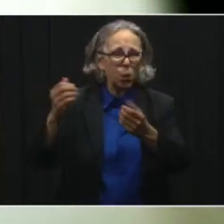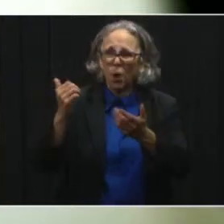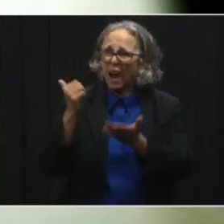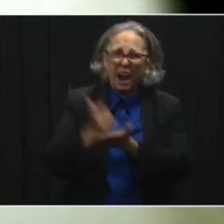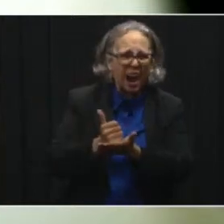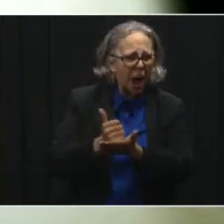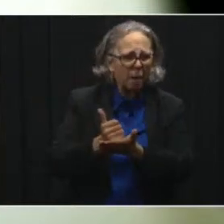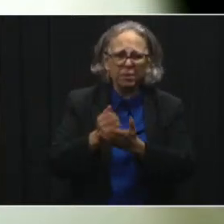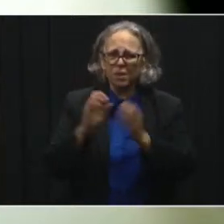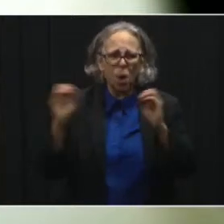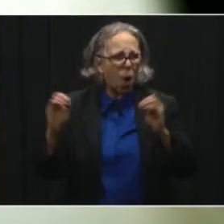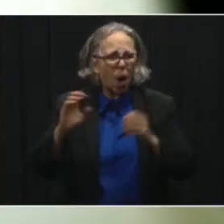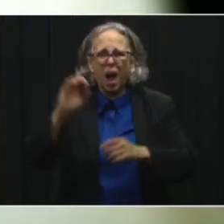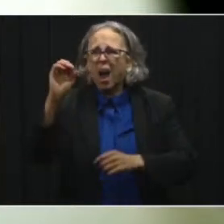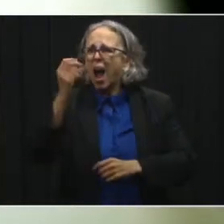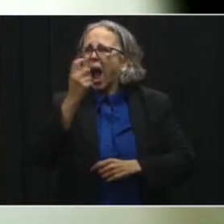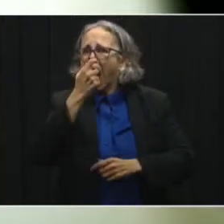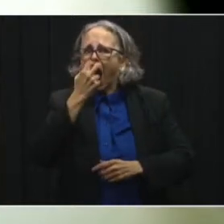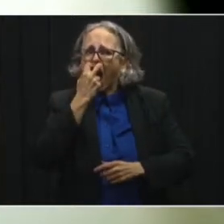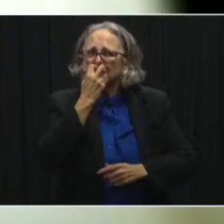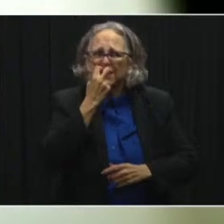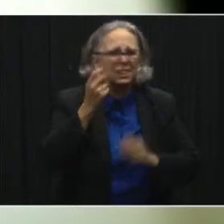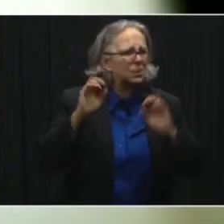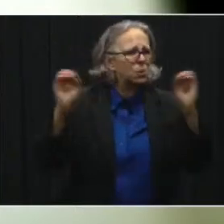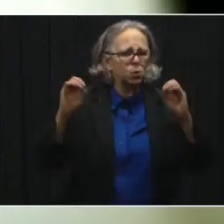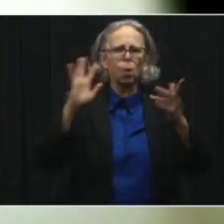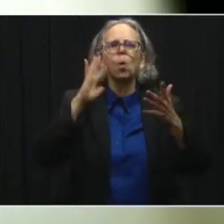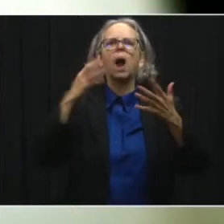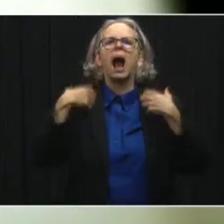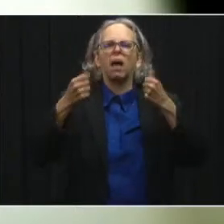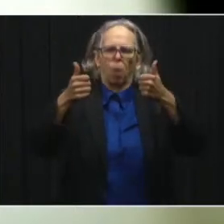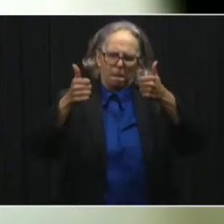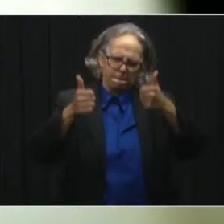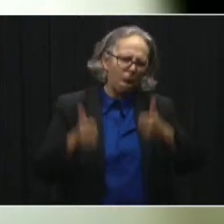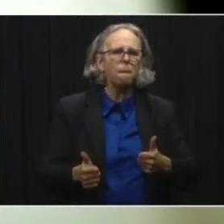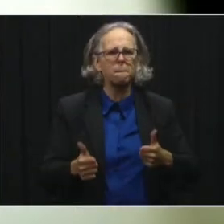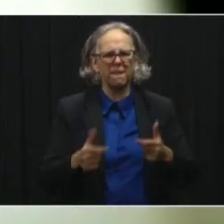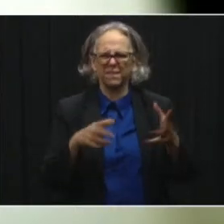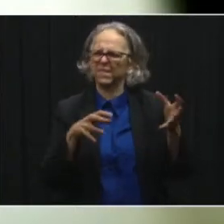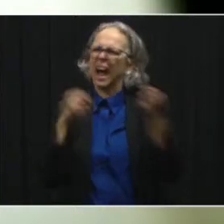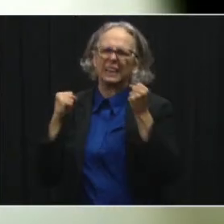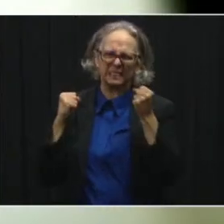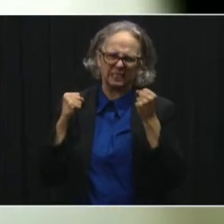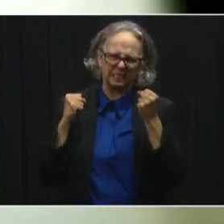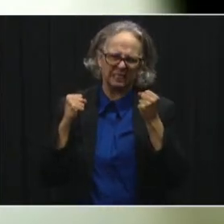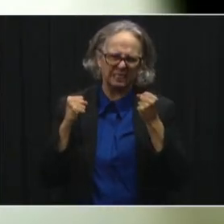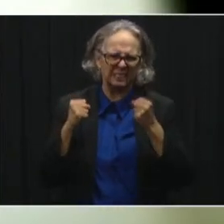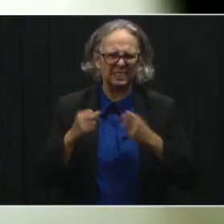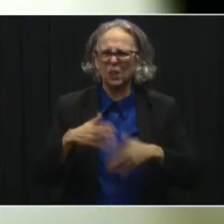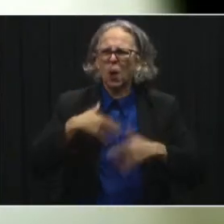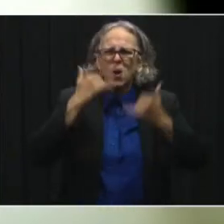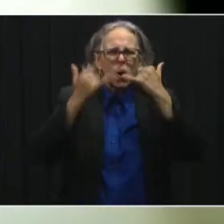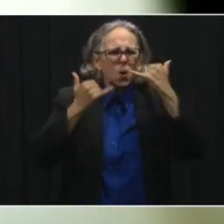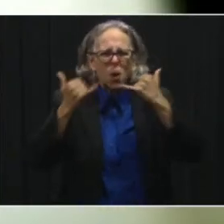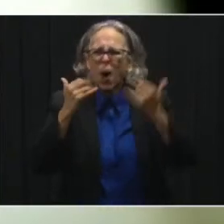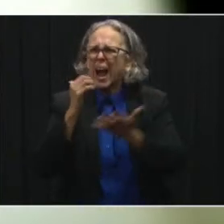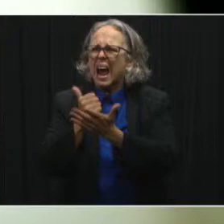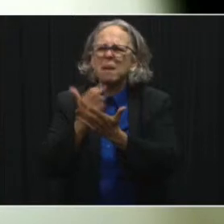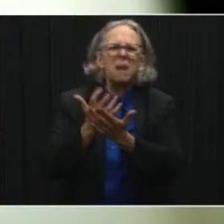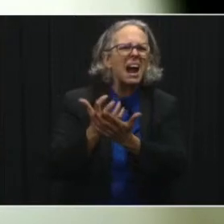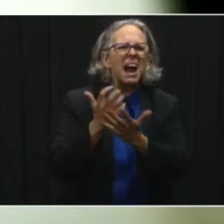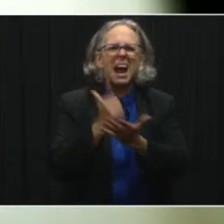on their own won't work. They will need the support of doctors and nurses that work in ICUs and big hospitals that